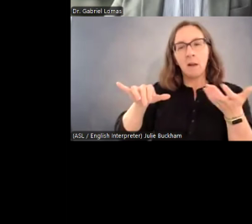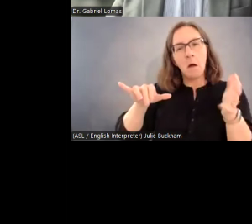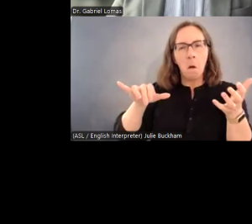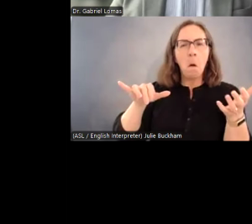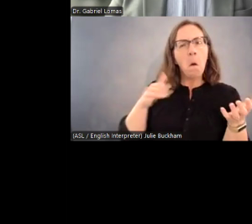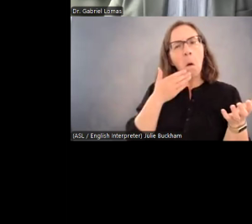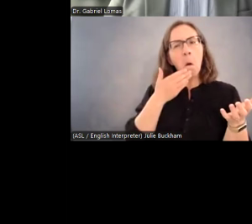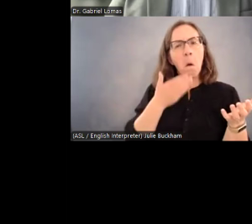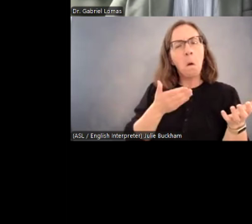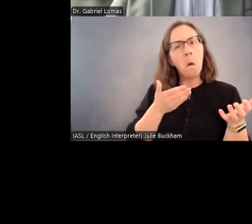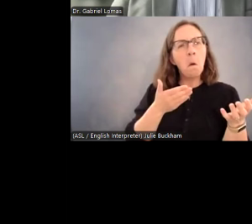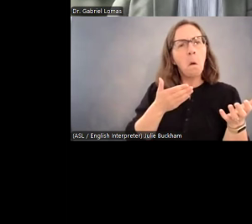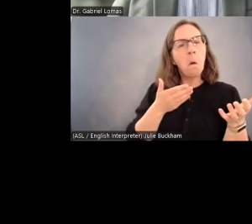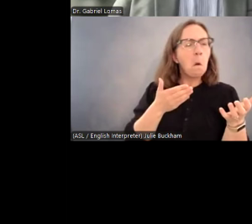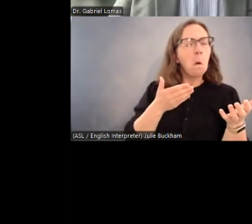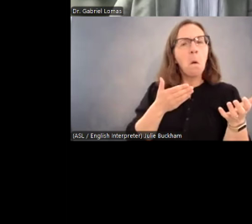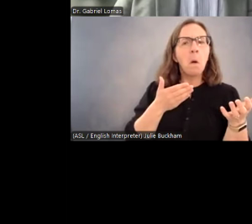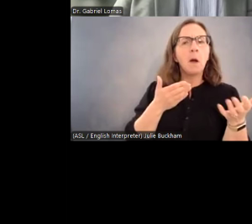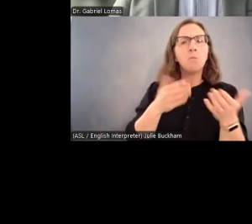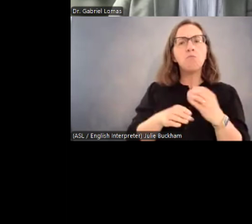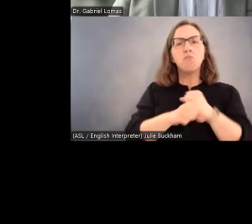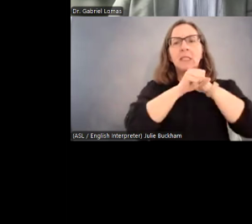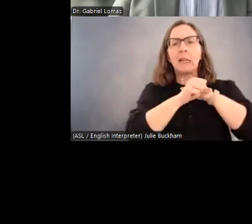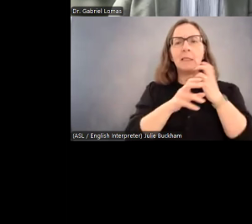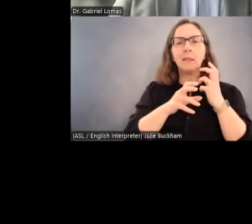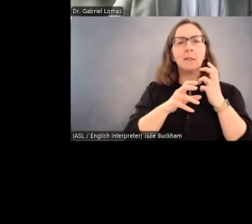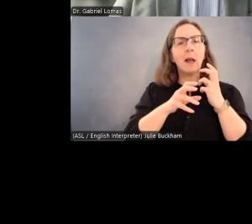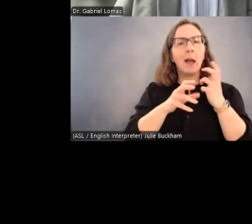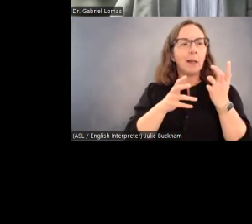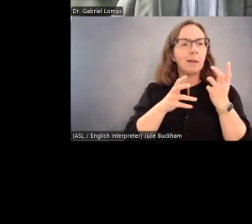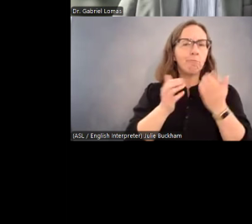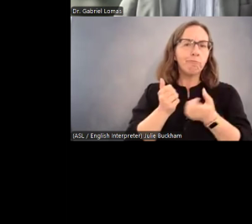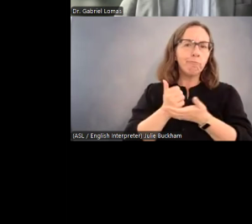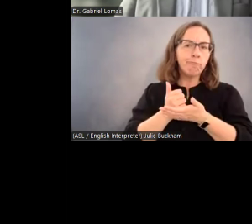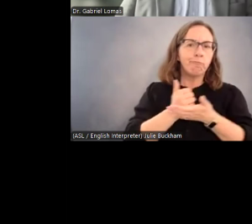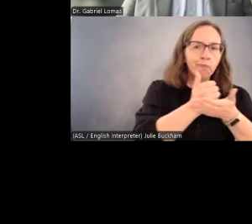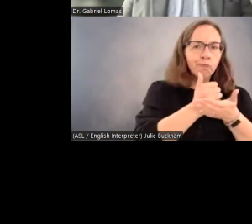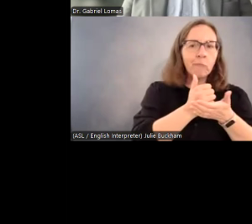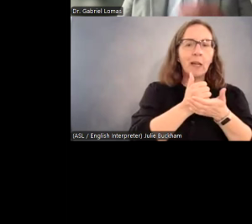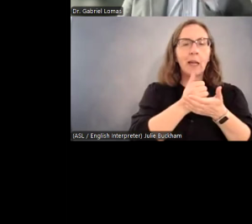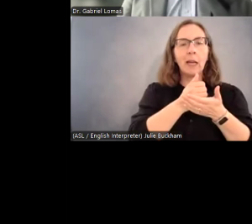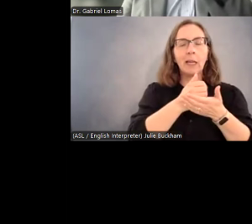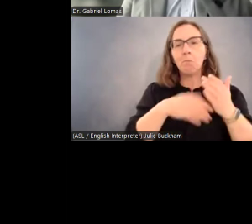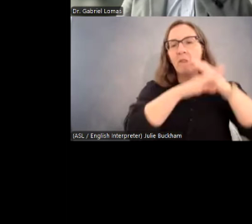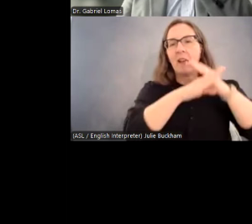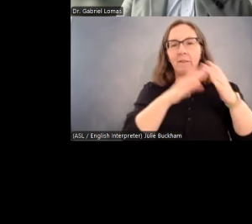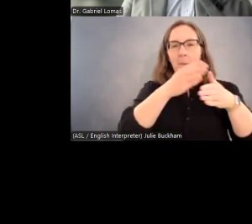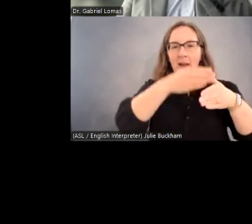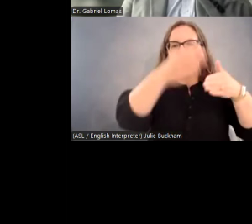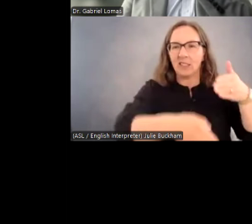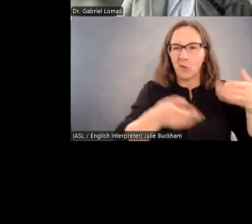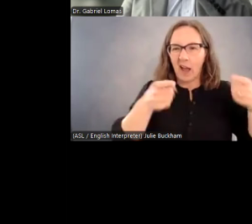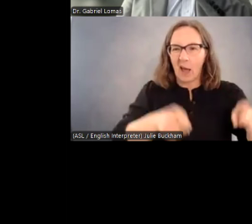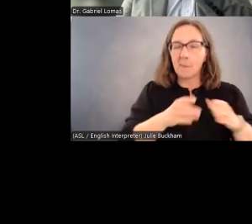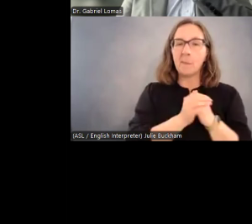job of trying to protect and enable some of our youth from natural consequences. And there are